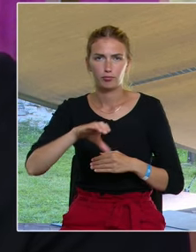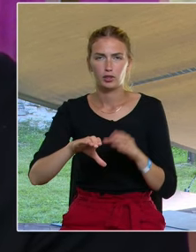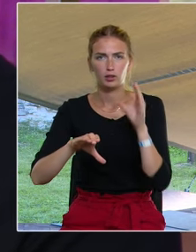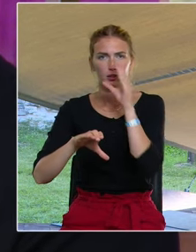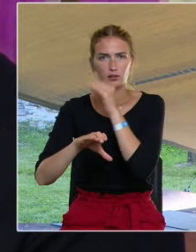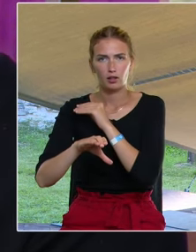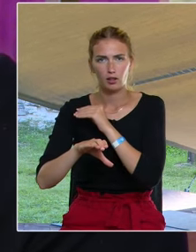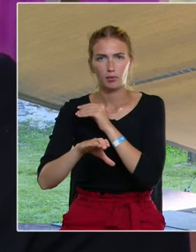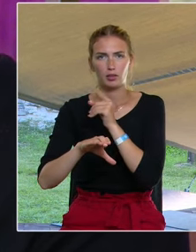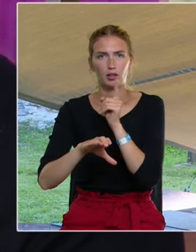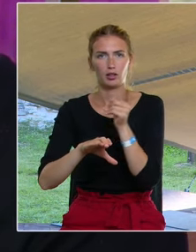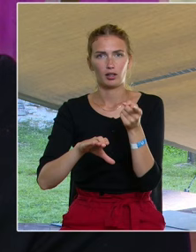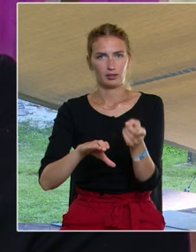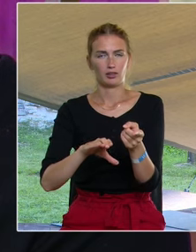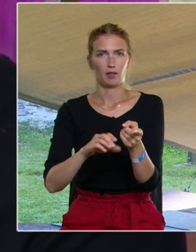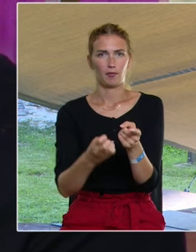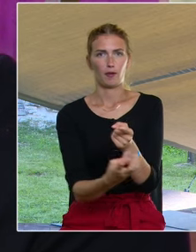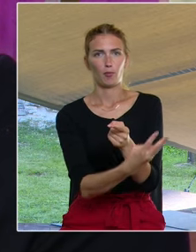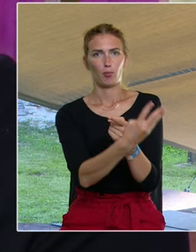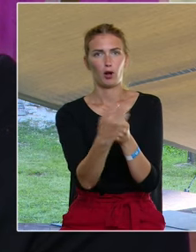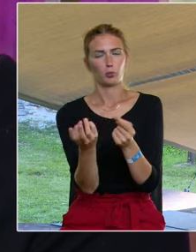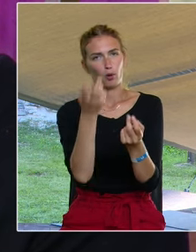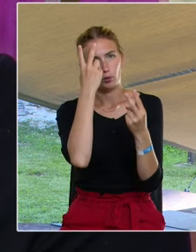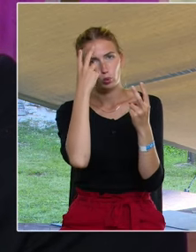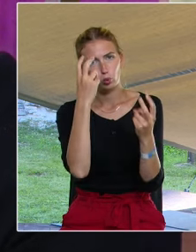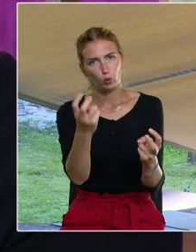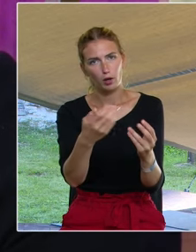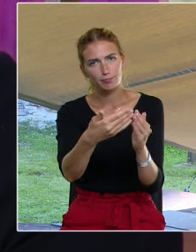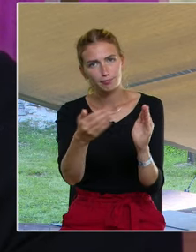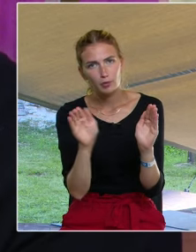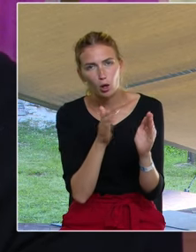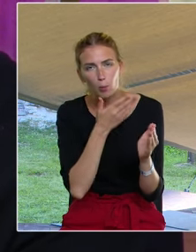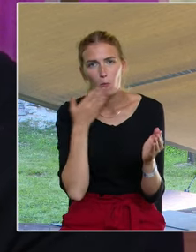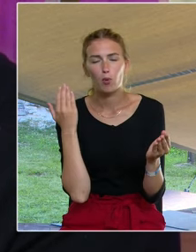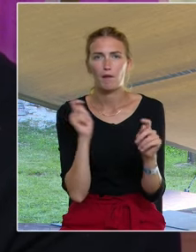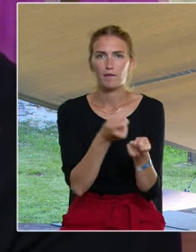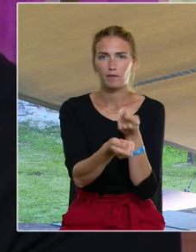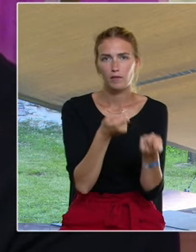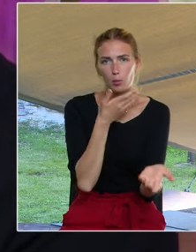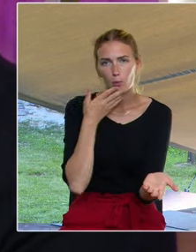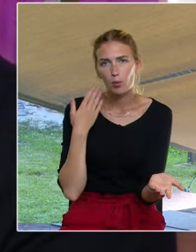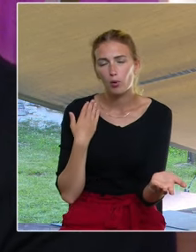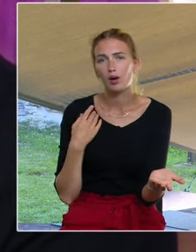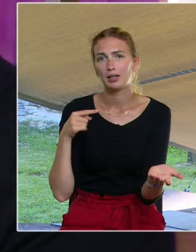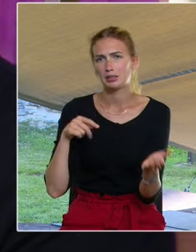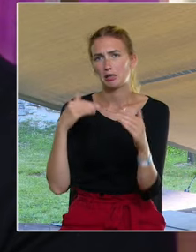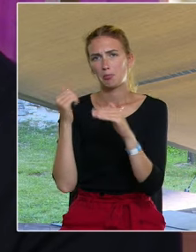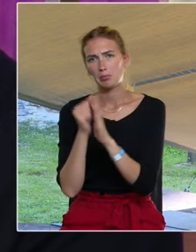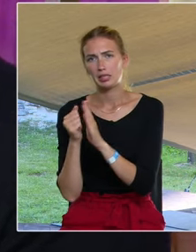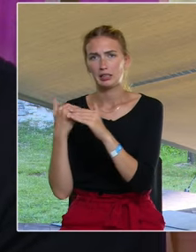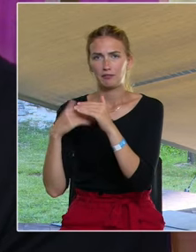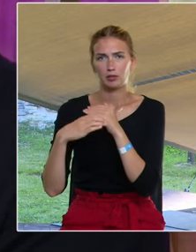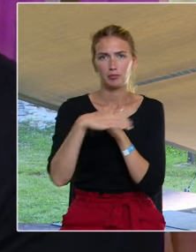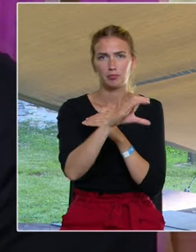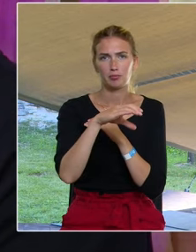not curated, not safeguarded permaweb, then, you know, that's